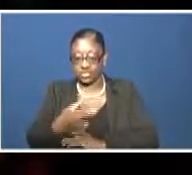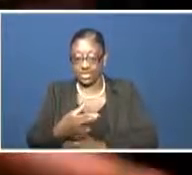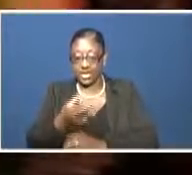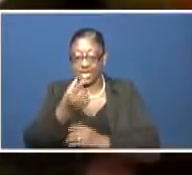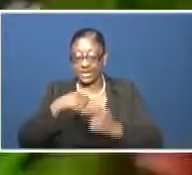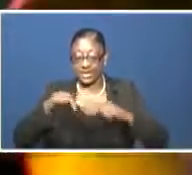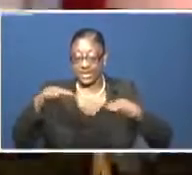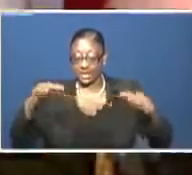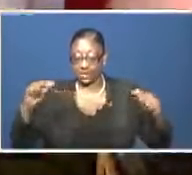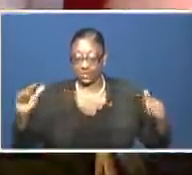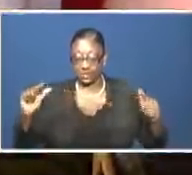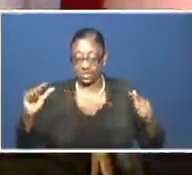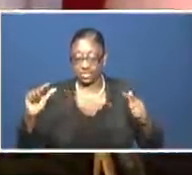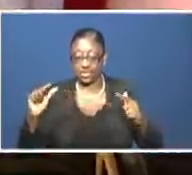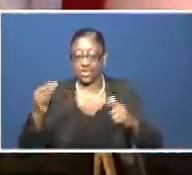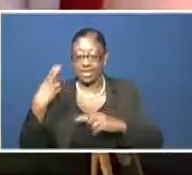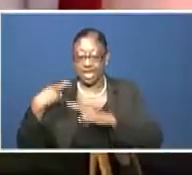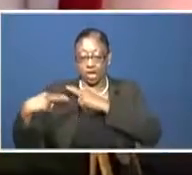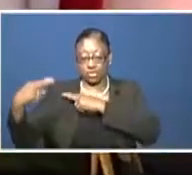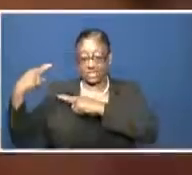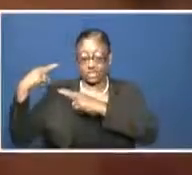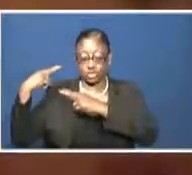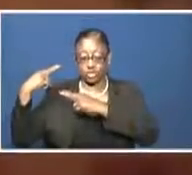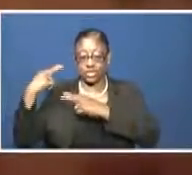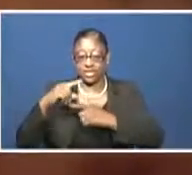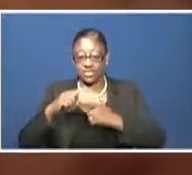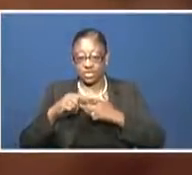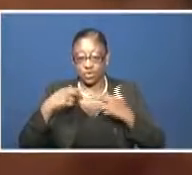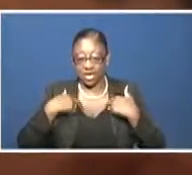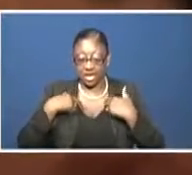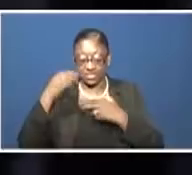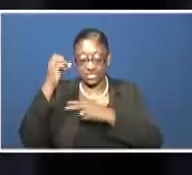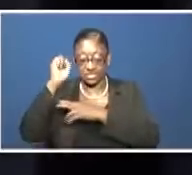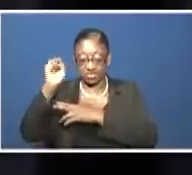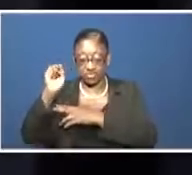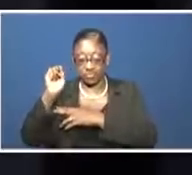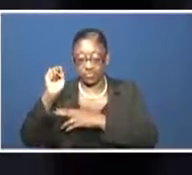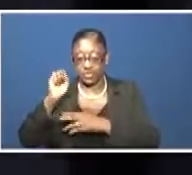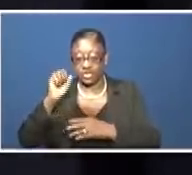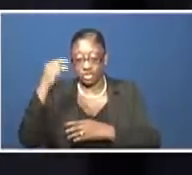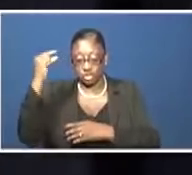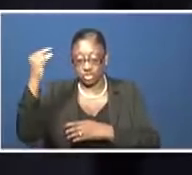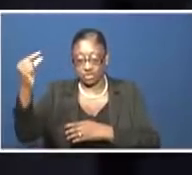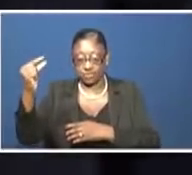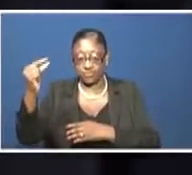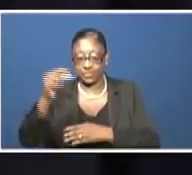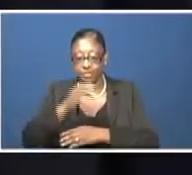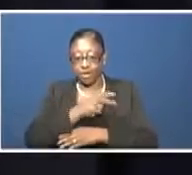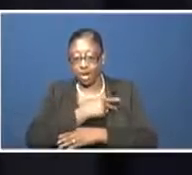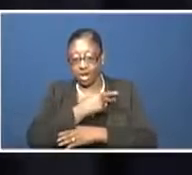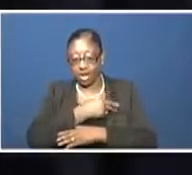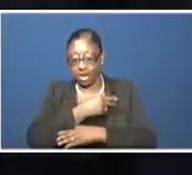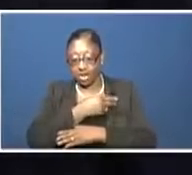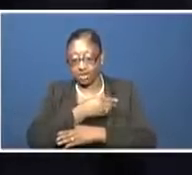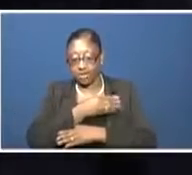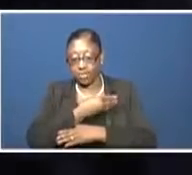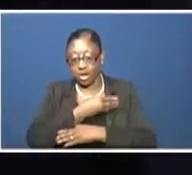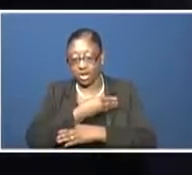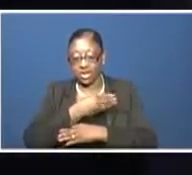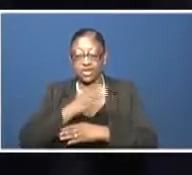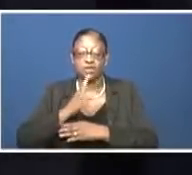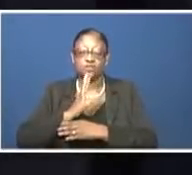linguistic heritage. Among those bringing remarks, Secretary General of the Caribbean Community, Dr. Carla Barnett. She called